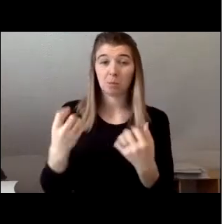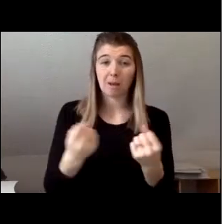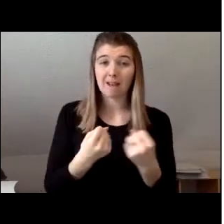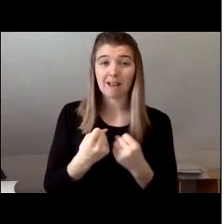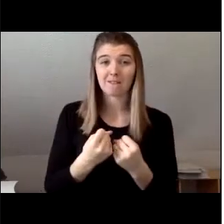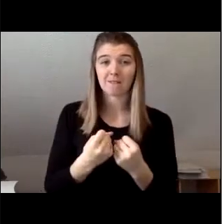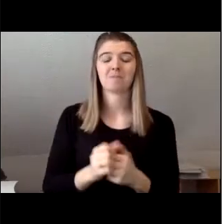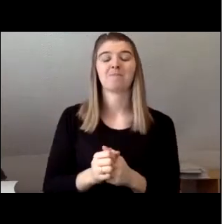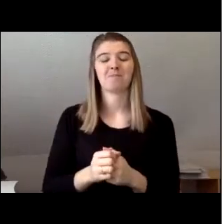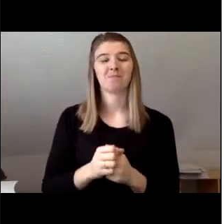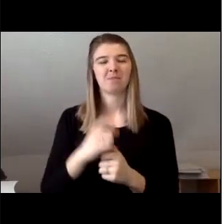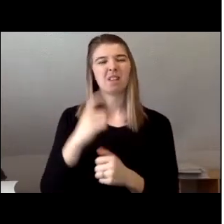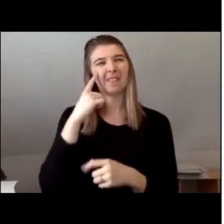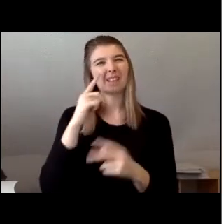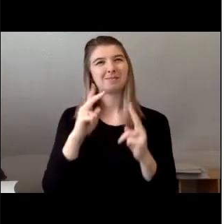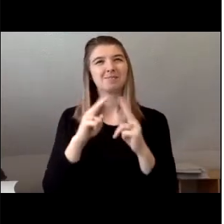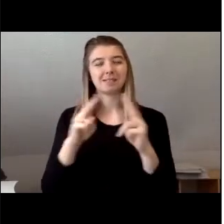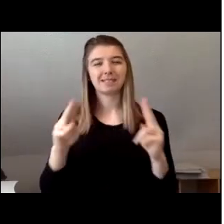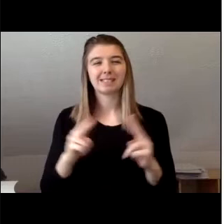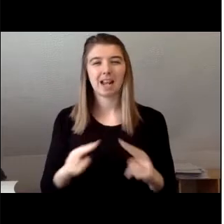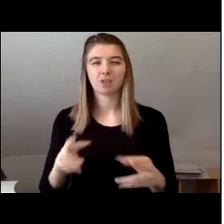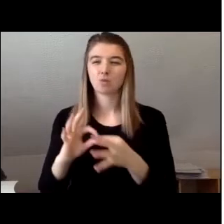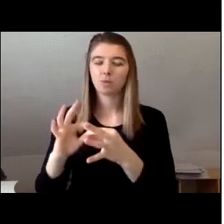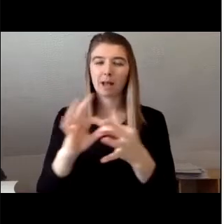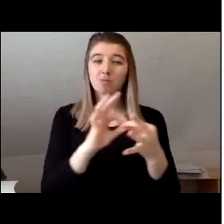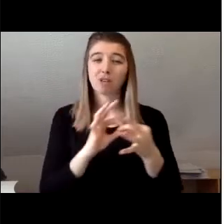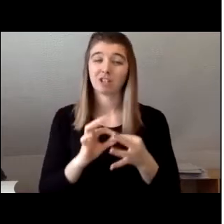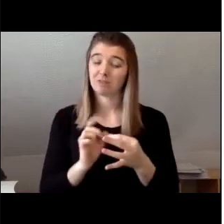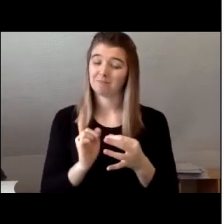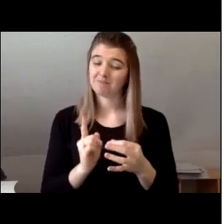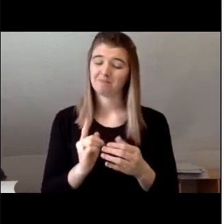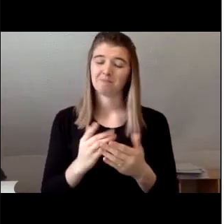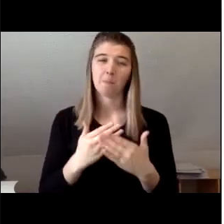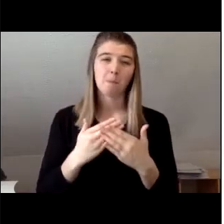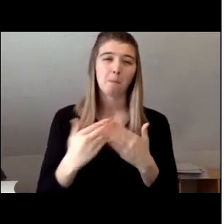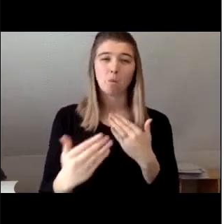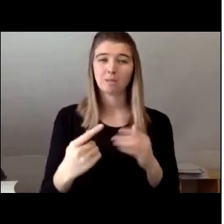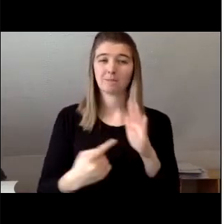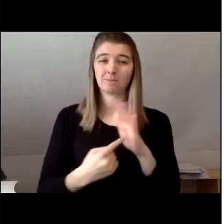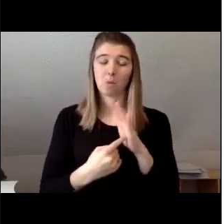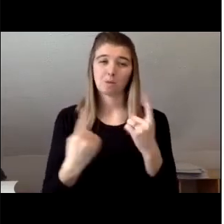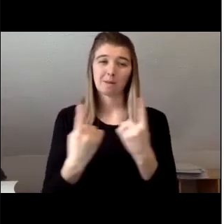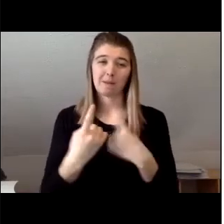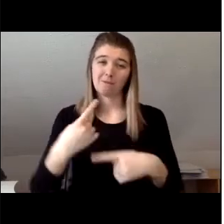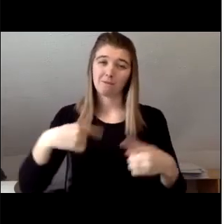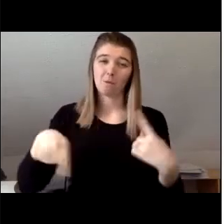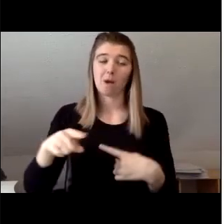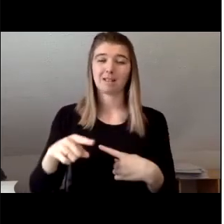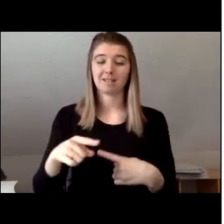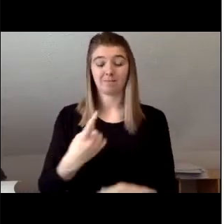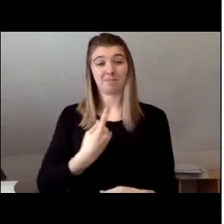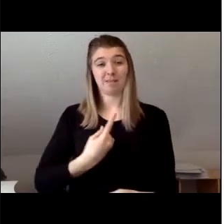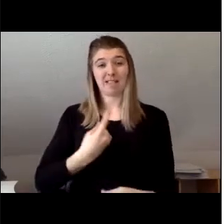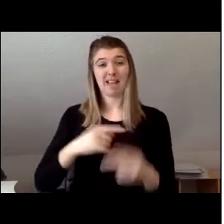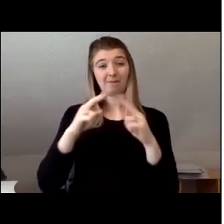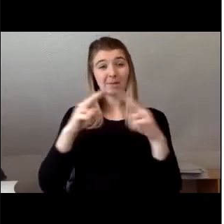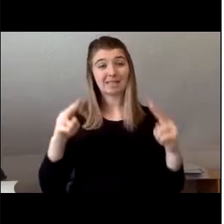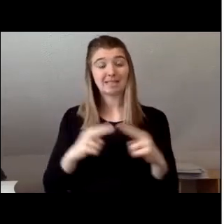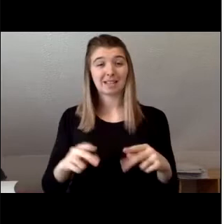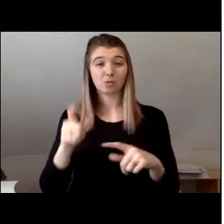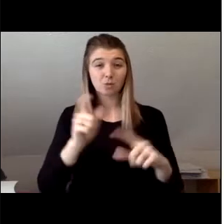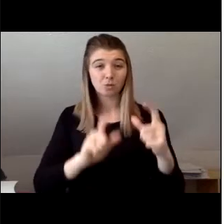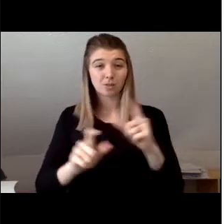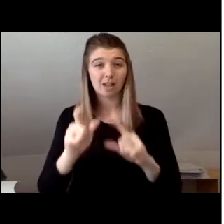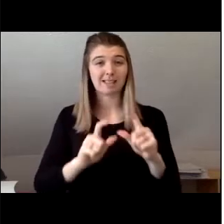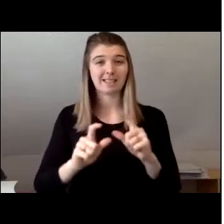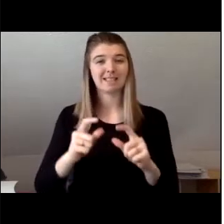important thing that we can think of to do. I am an international scientist and also an international science diplomat, and I collaborate with colleagues